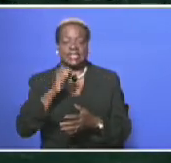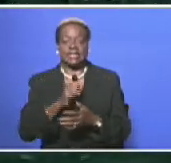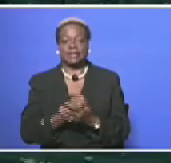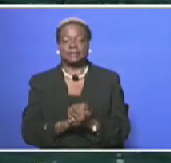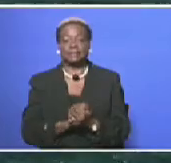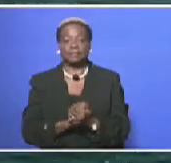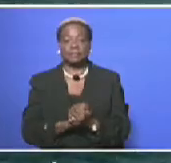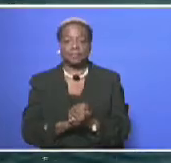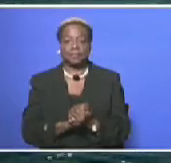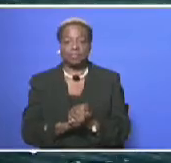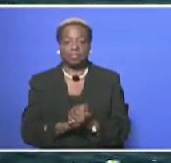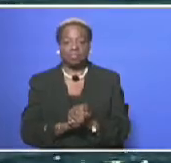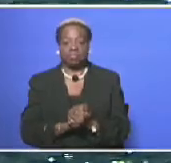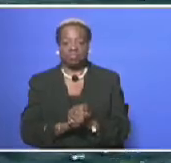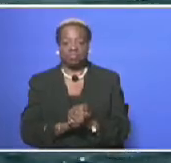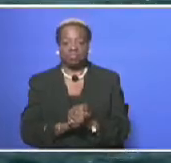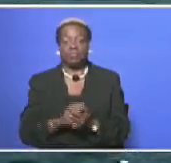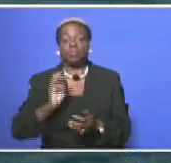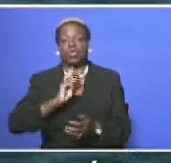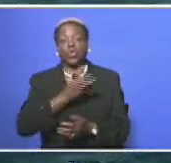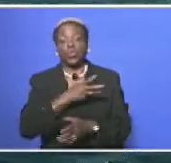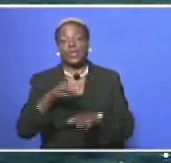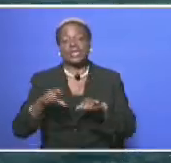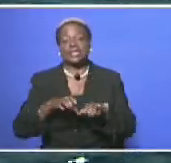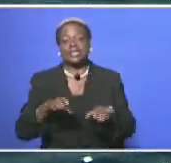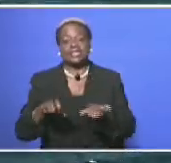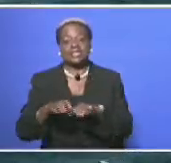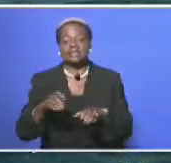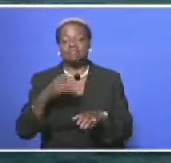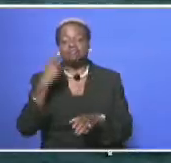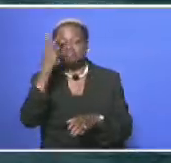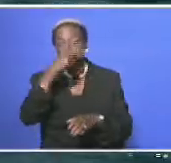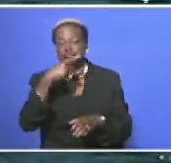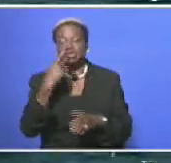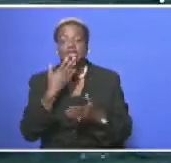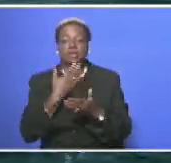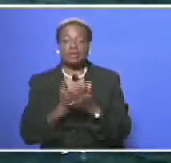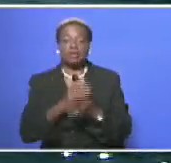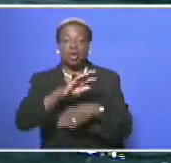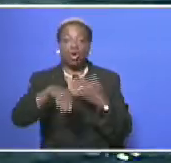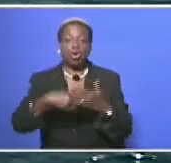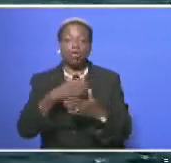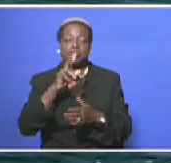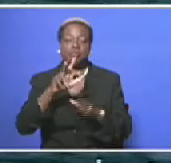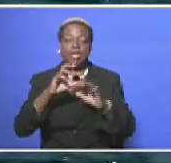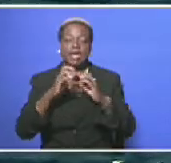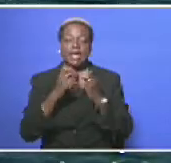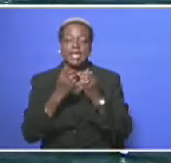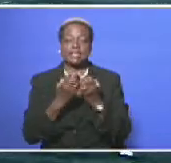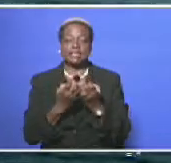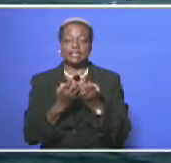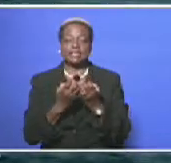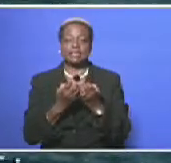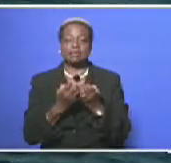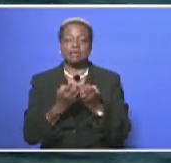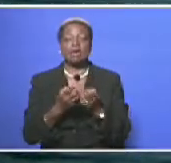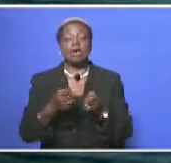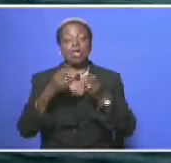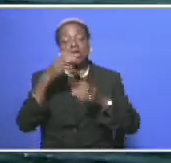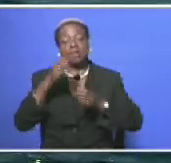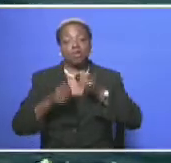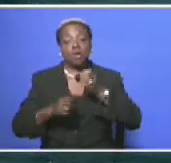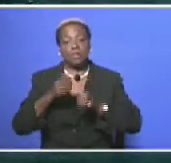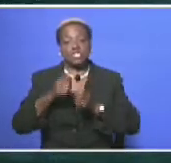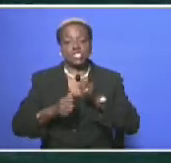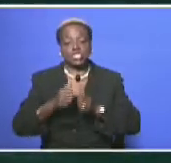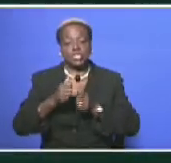by the Bull Reg. Yeah, we did pretty good in all three classes. Fair competition in all the classes, and some of the races are flat tree